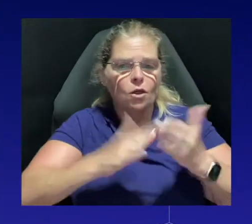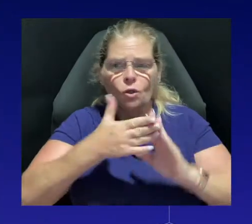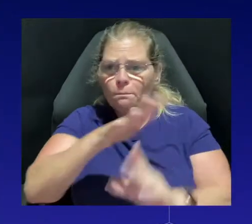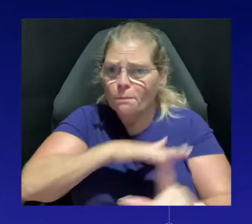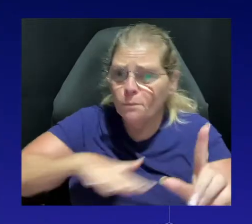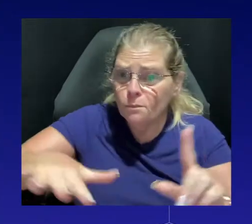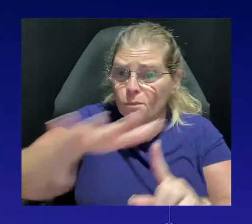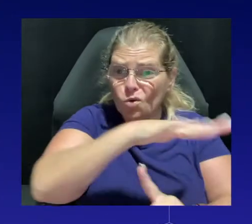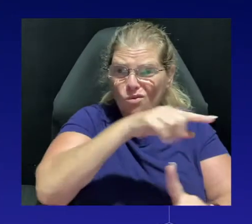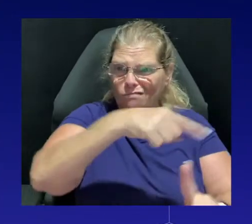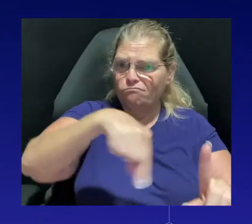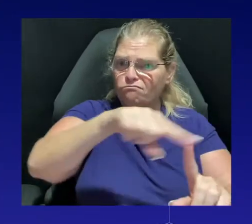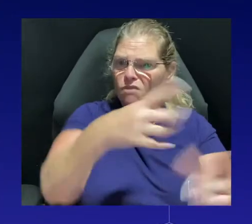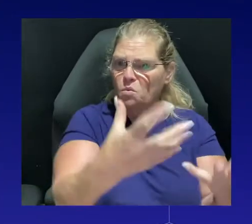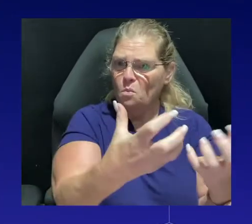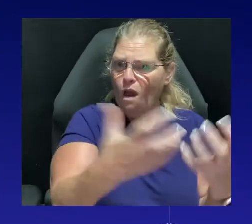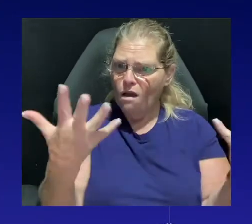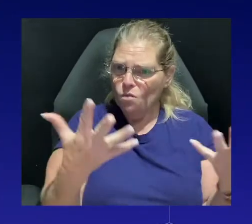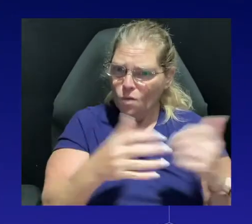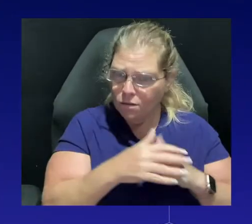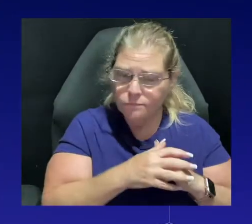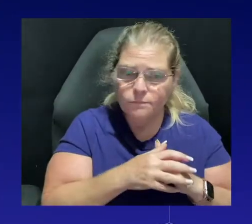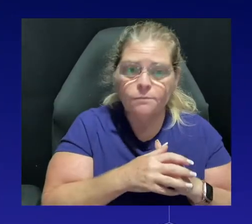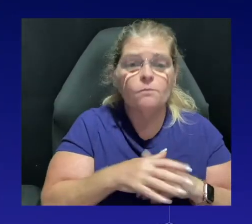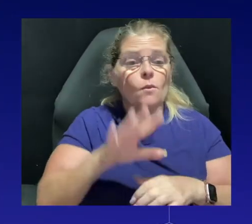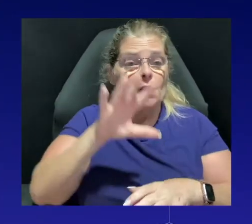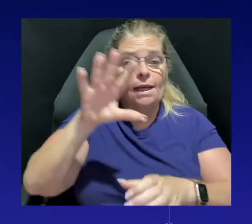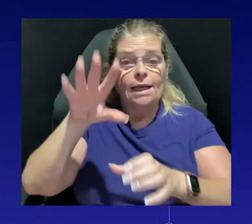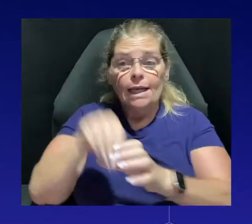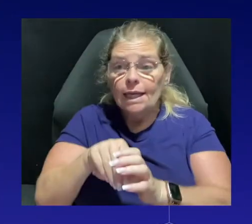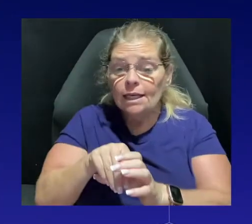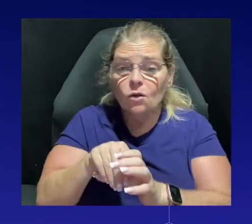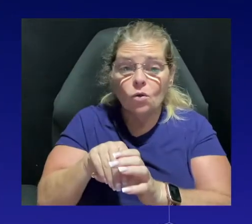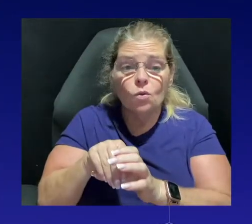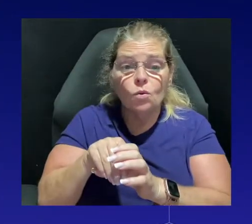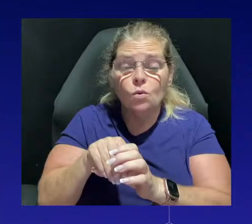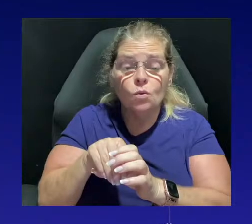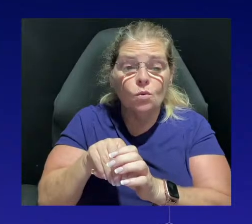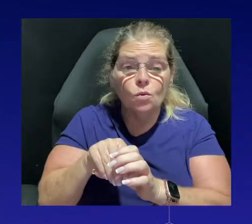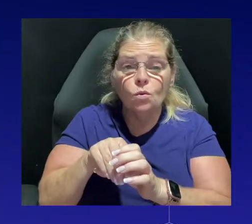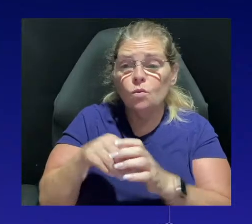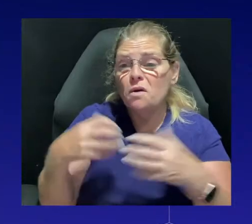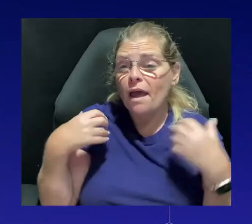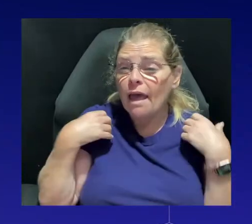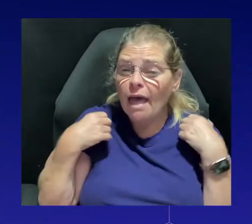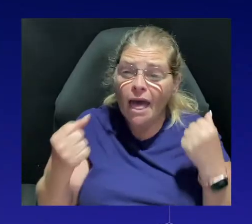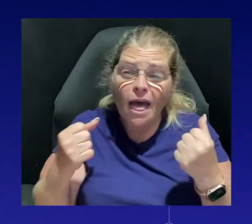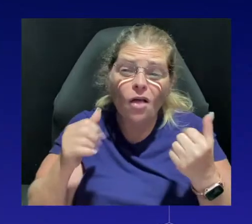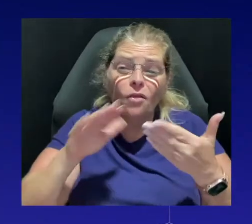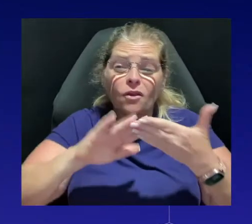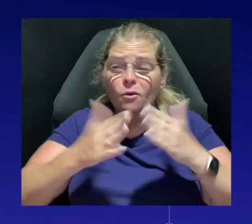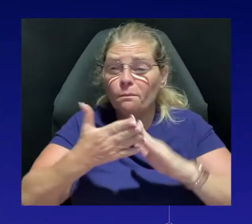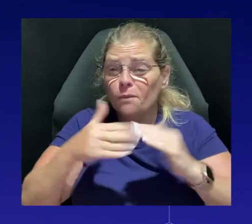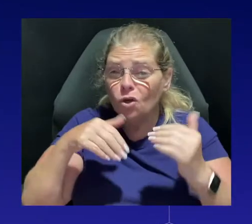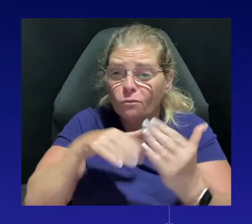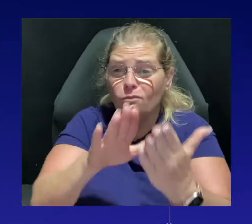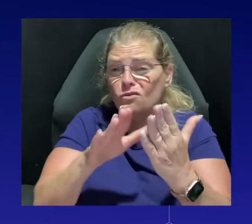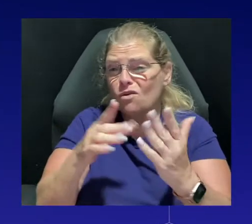in. And that includes then both a population health kind of approach from healthcare